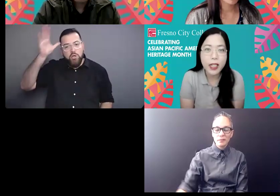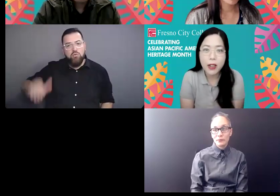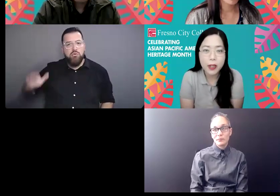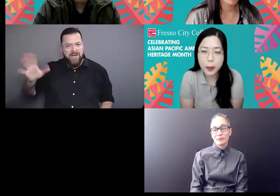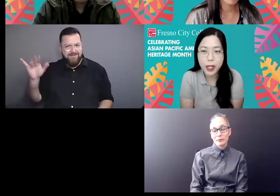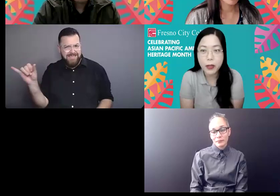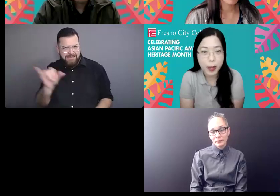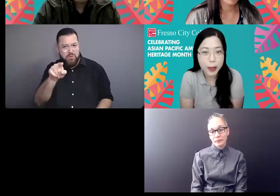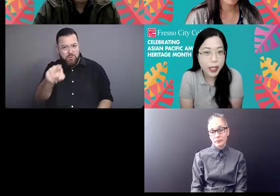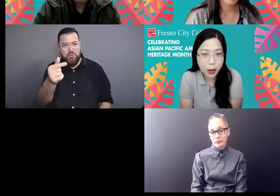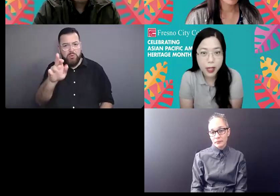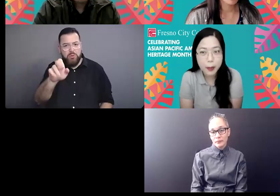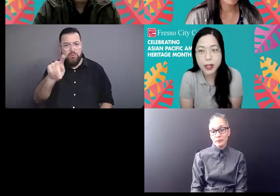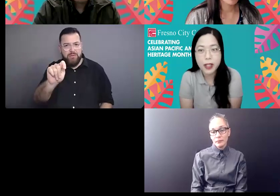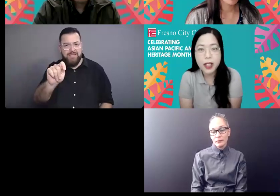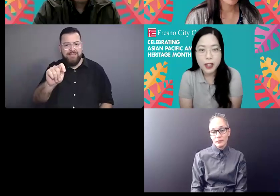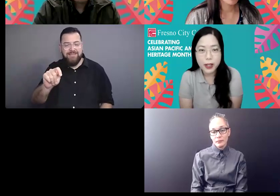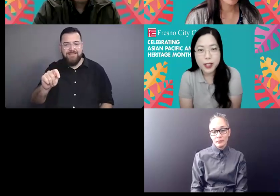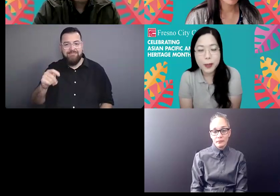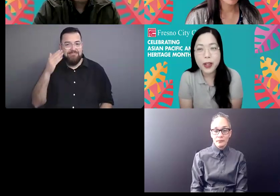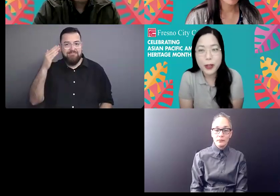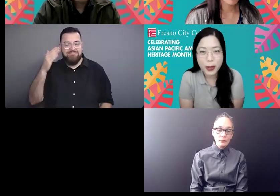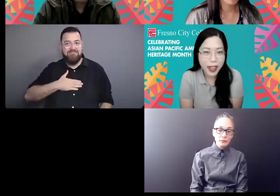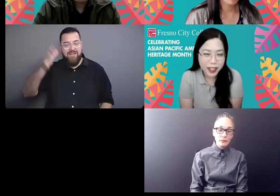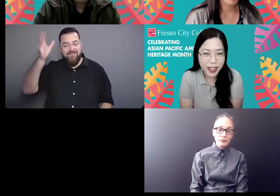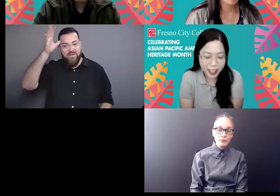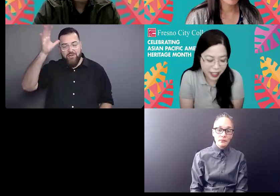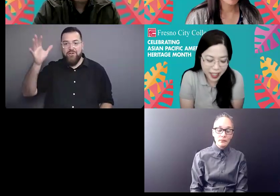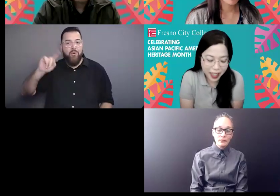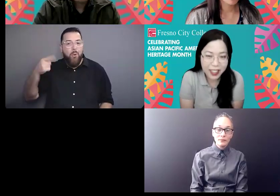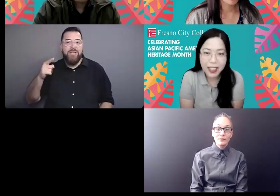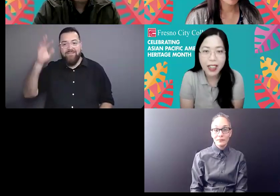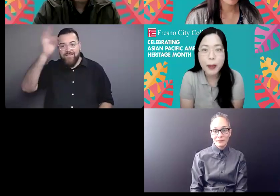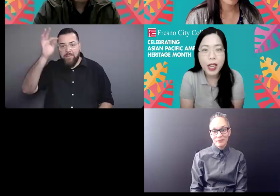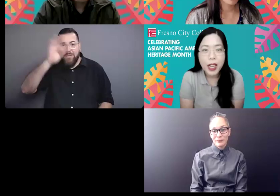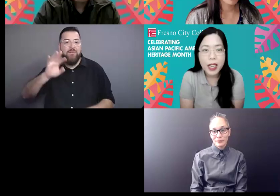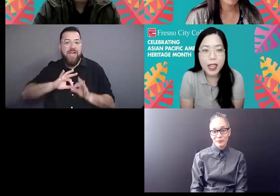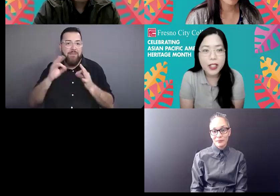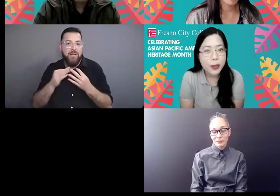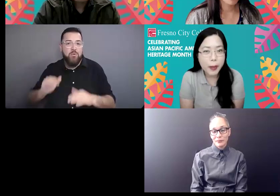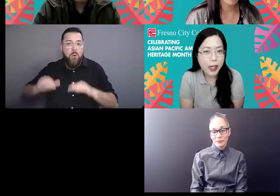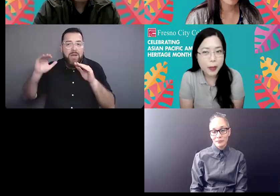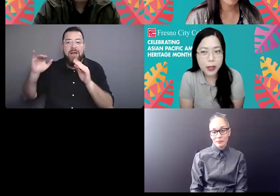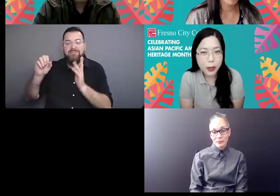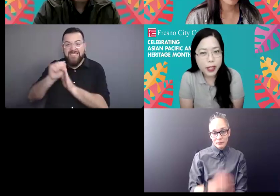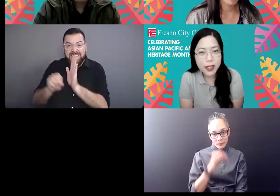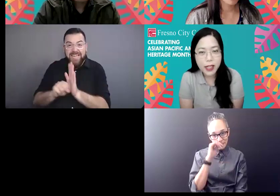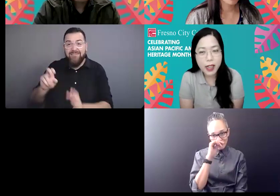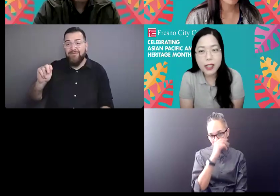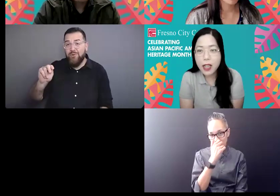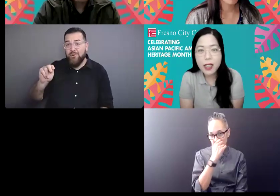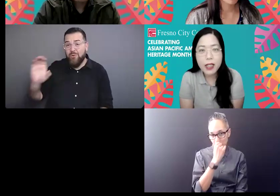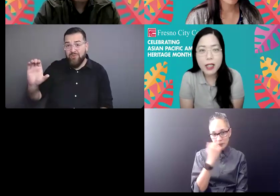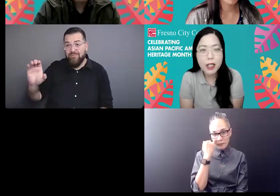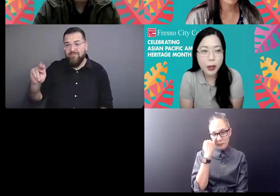only Filipino family growing up in Greensboro, North Carolina, and it just reminded me stories he